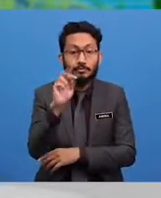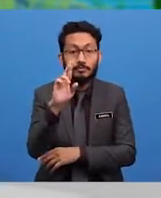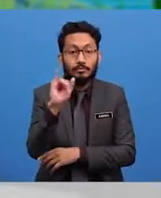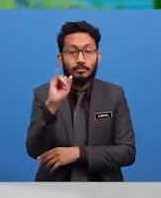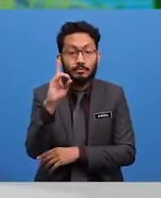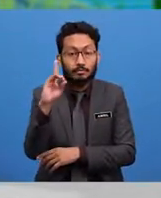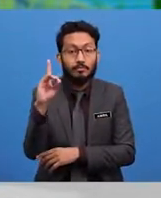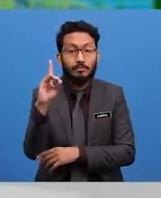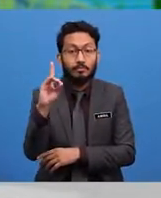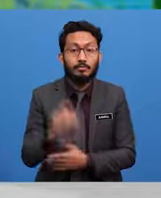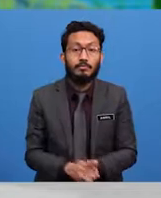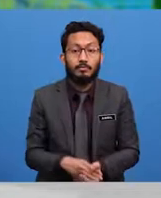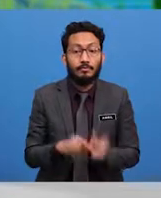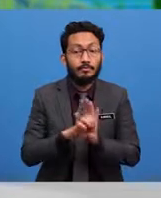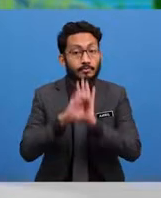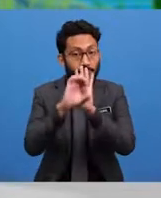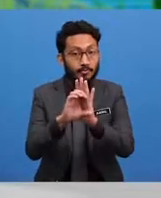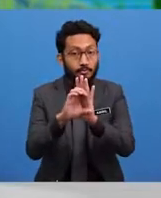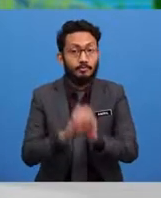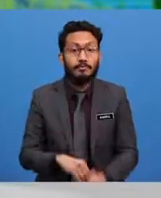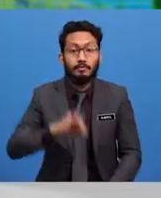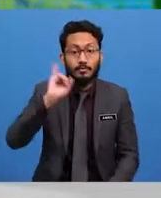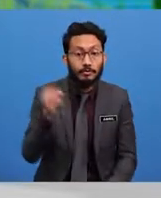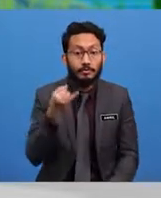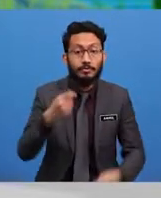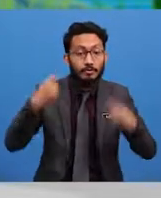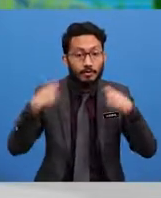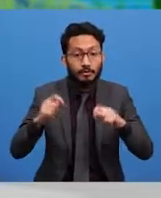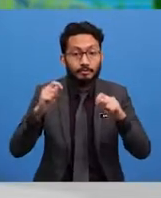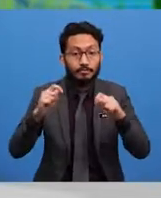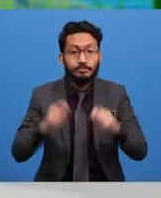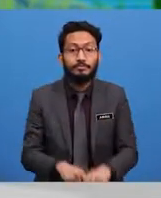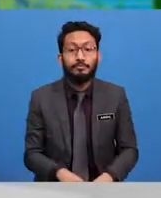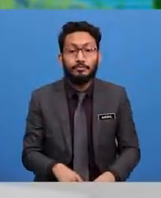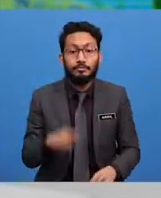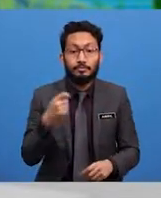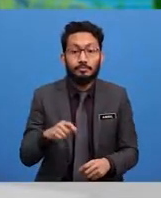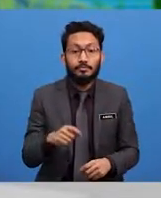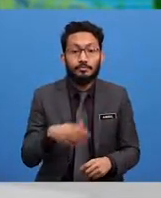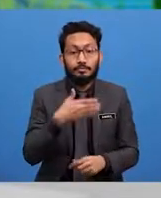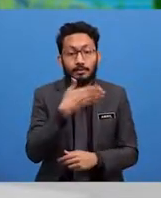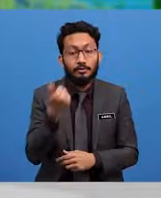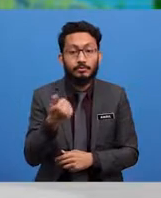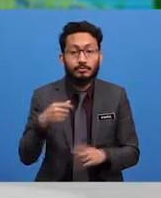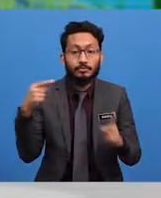For example, Joey tried his best to complete the game last